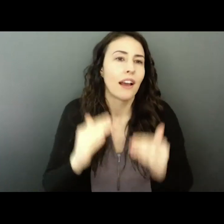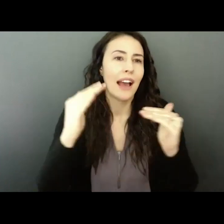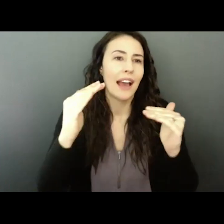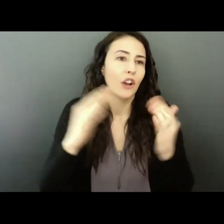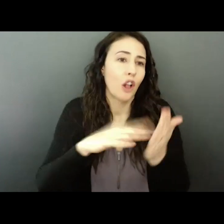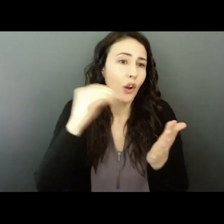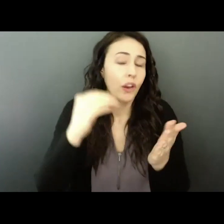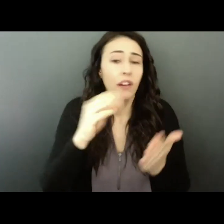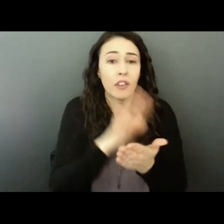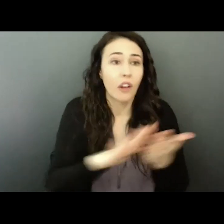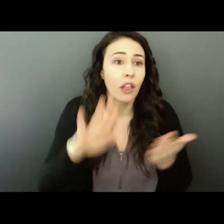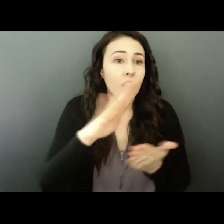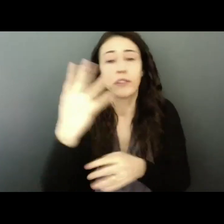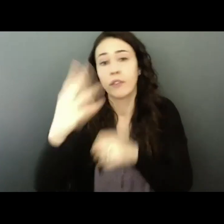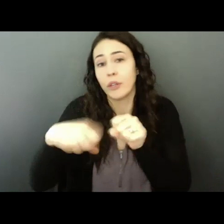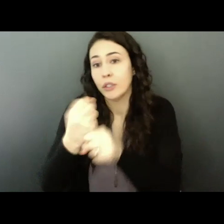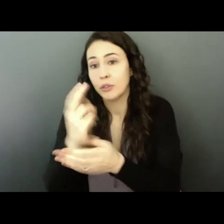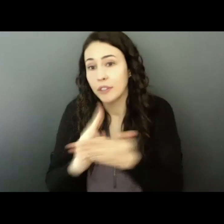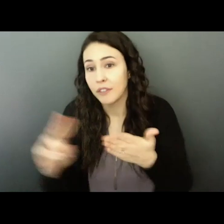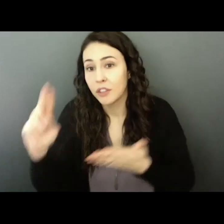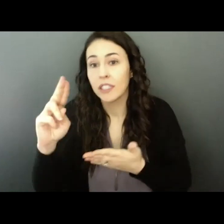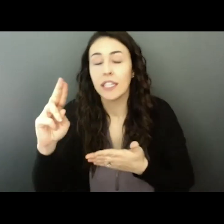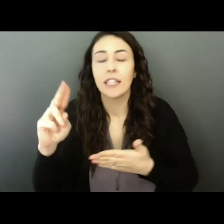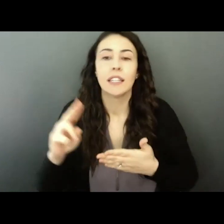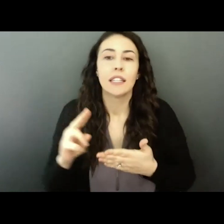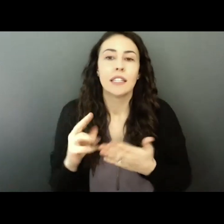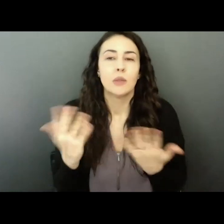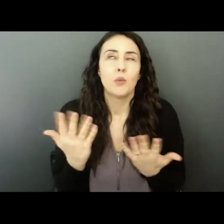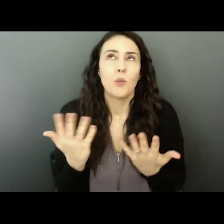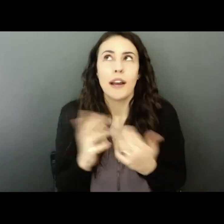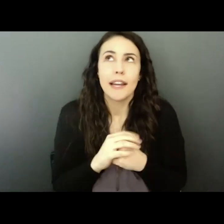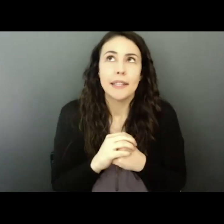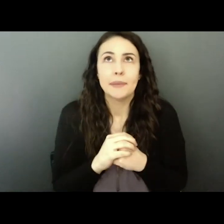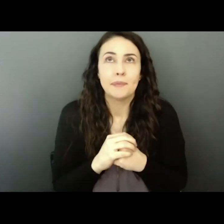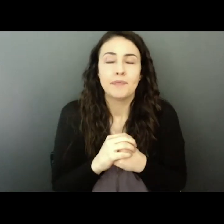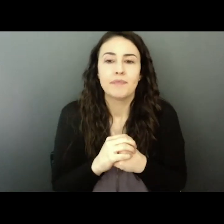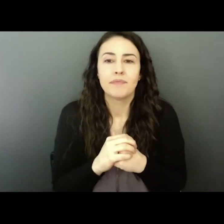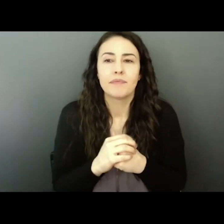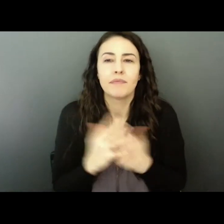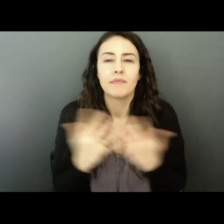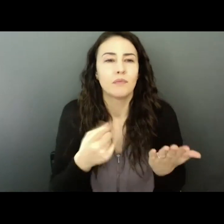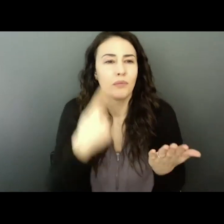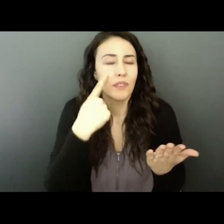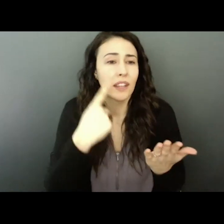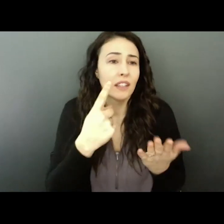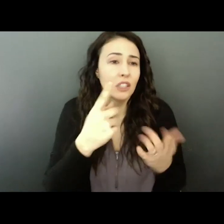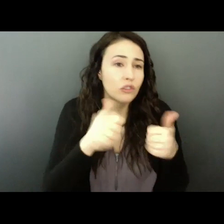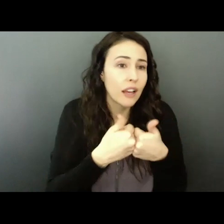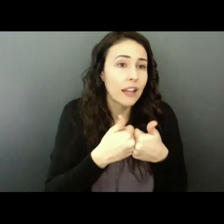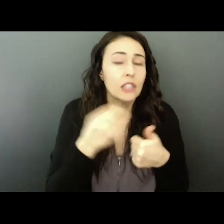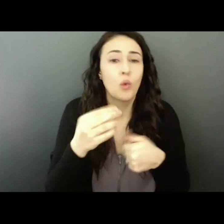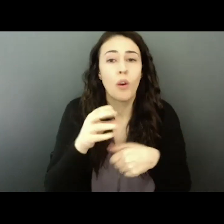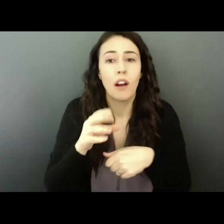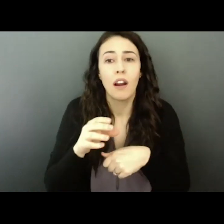university, what would be a challenge or a piece of advice? What would be the